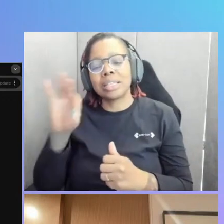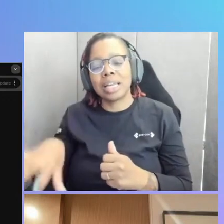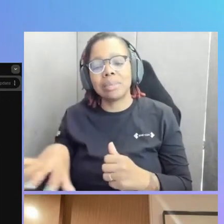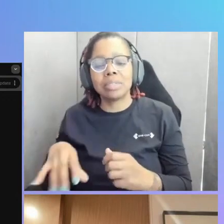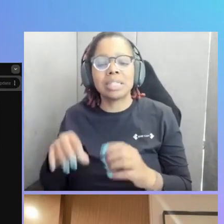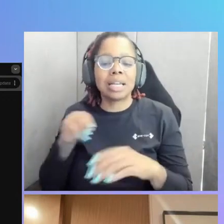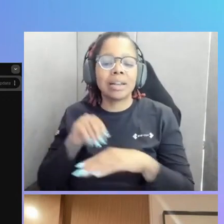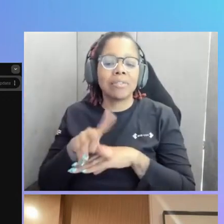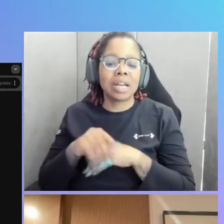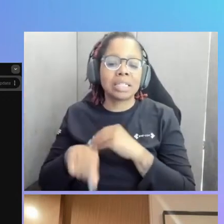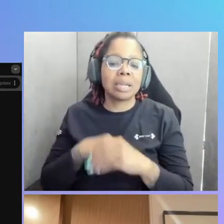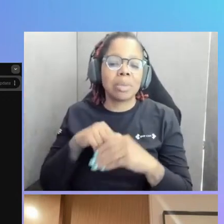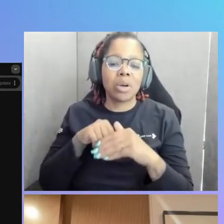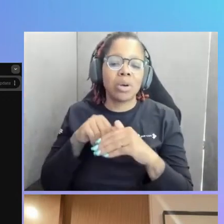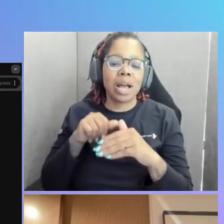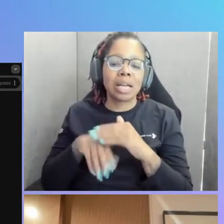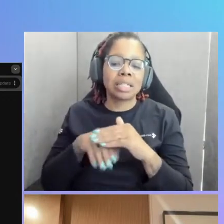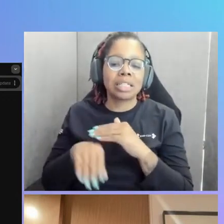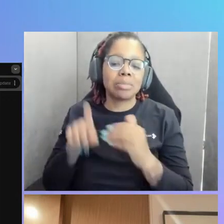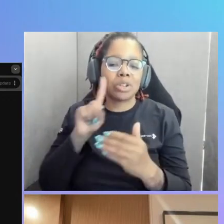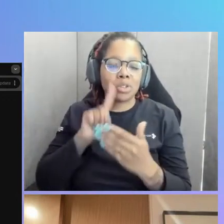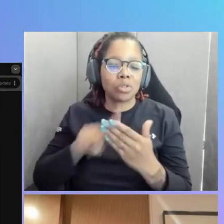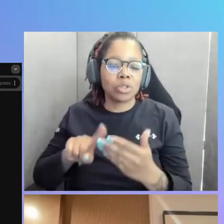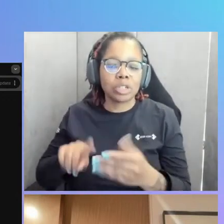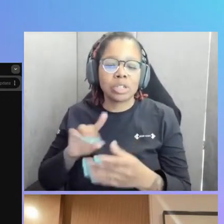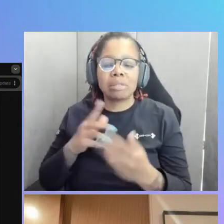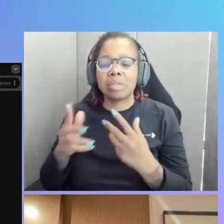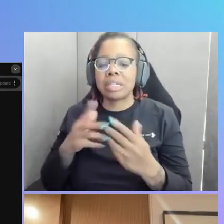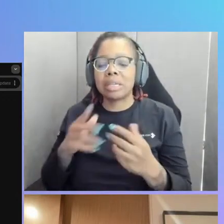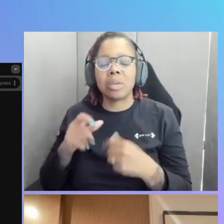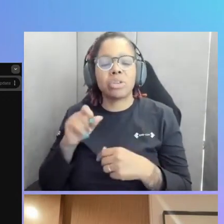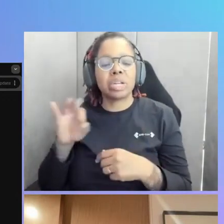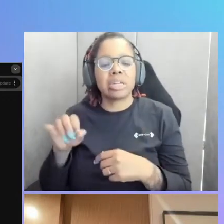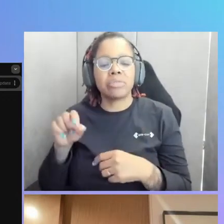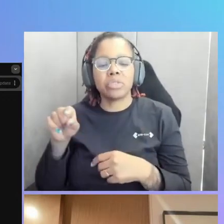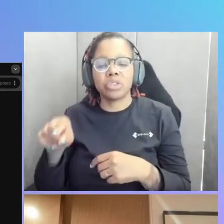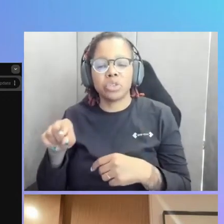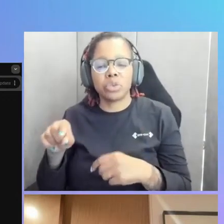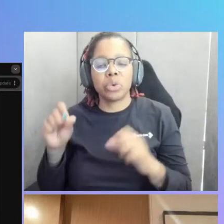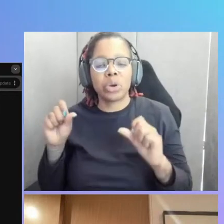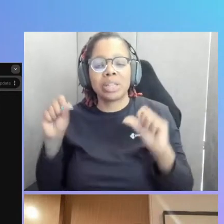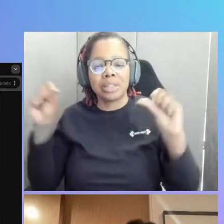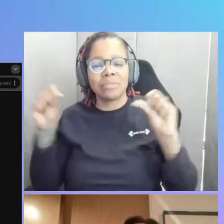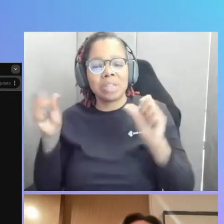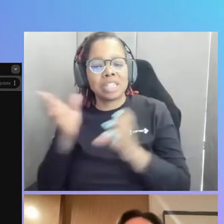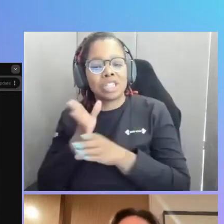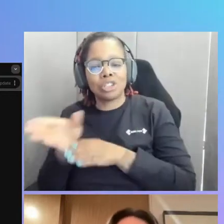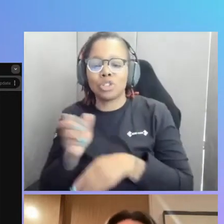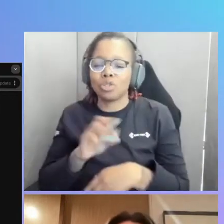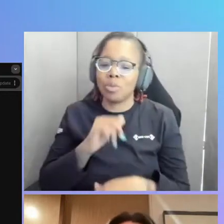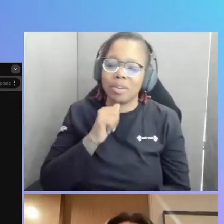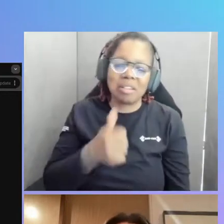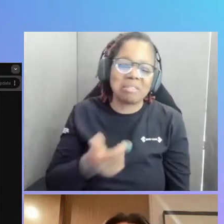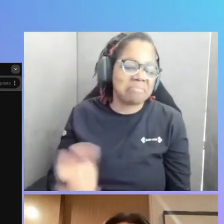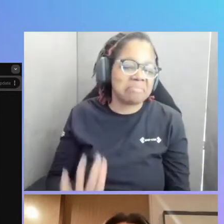on accessibility research, regardless of if you are in the fitness industry.